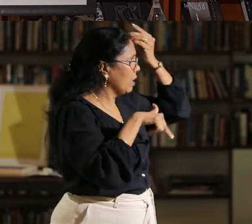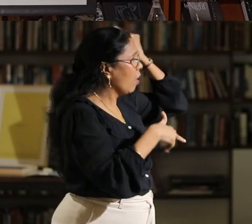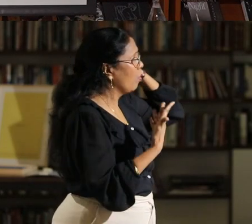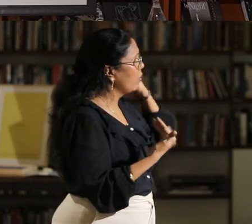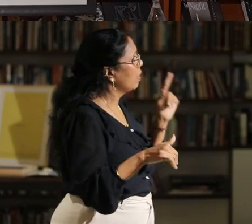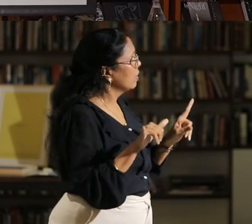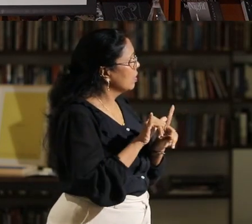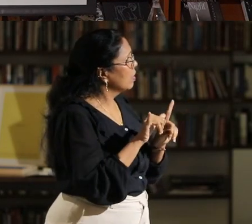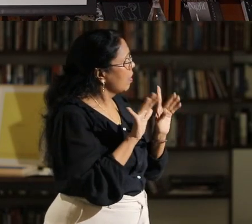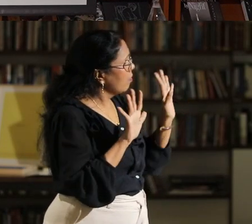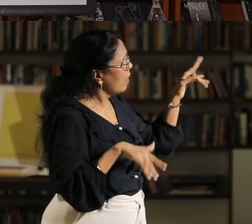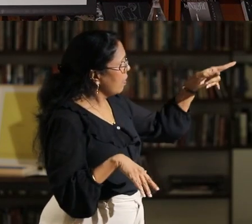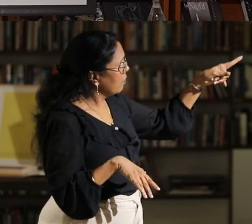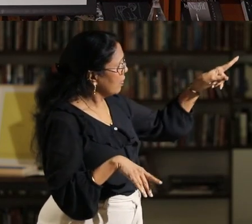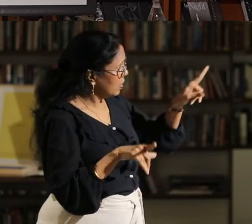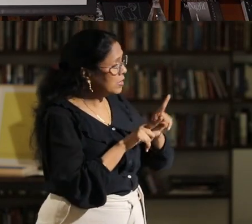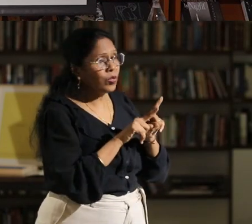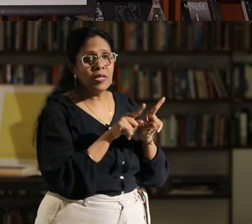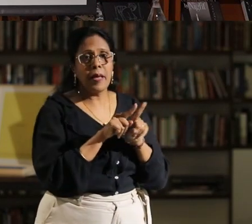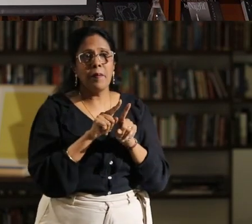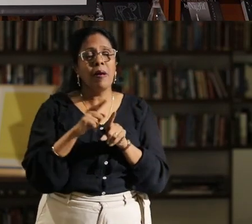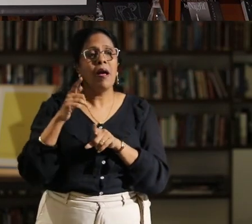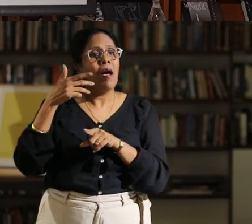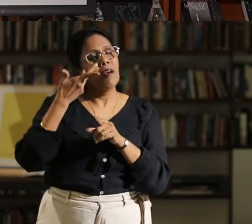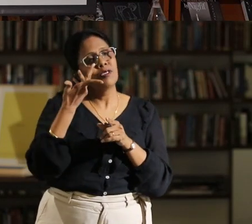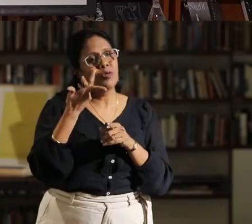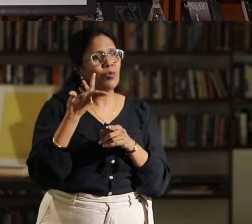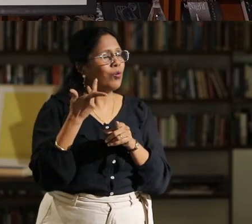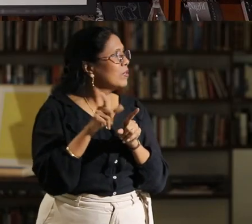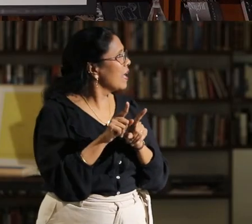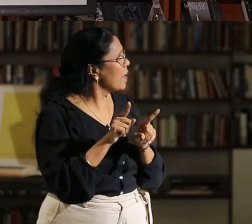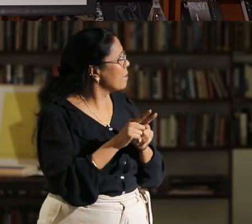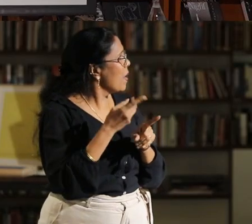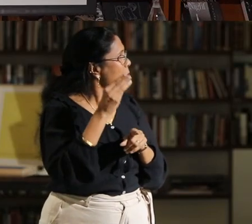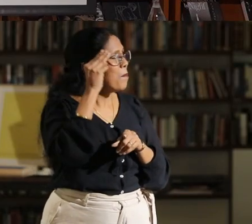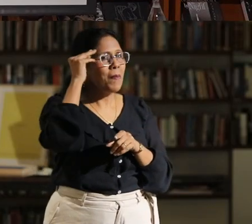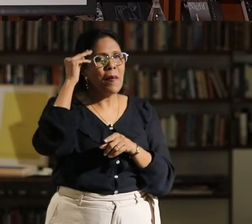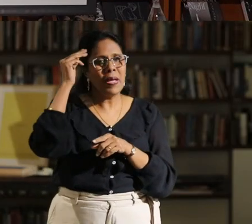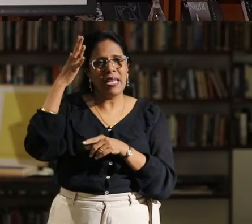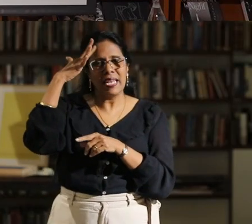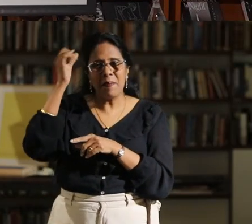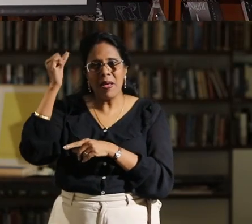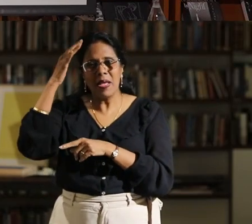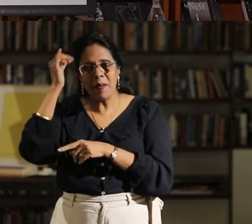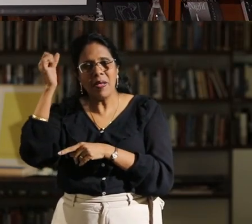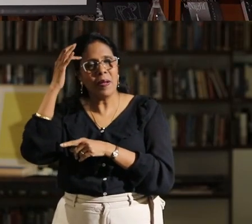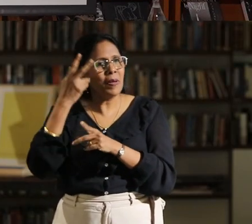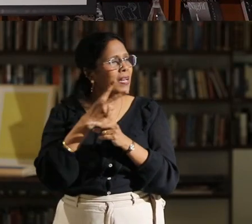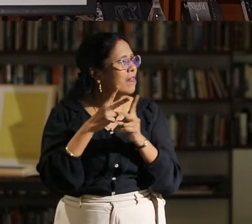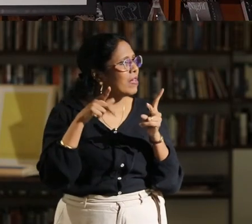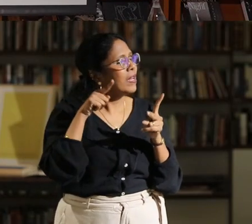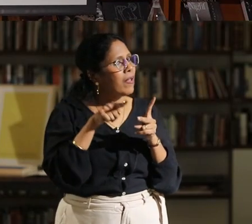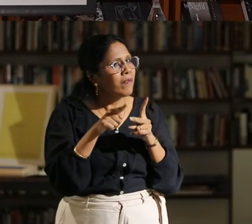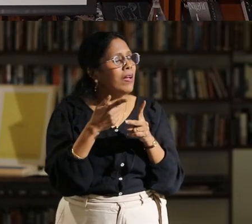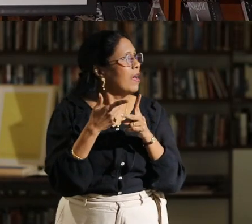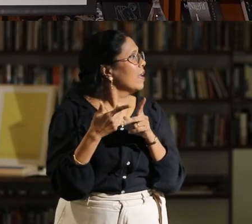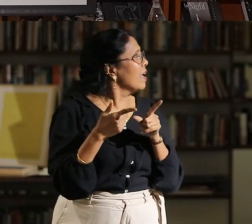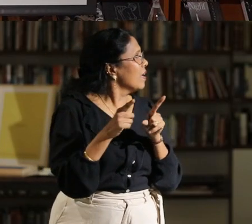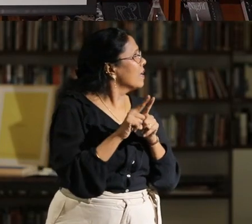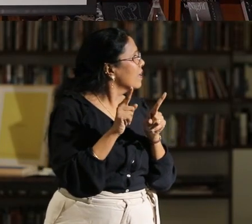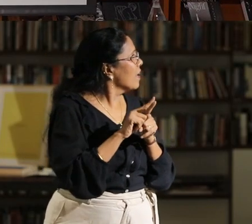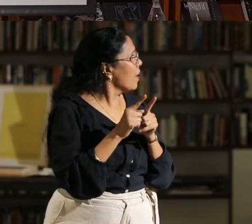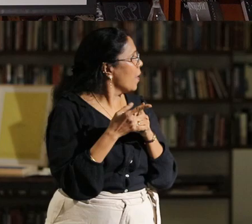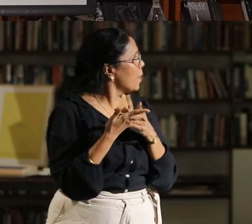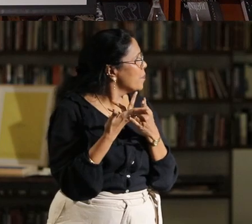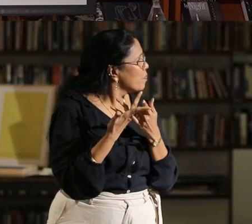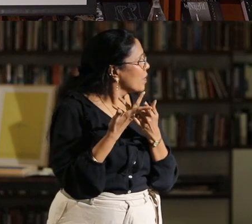It's still there on YouTube, Yadon Ki Geography. If you go there, it's like Nizamuddin, the map of Nizamuddin, and various